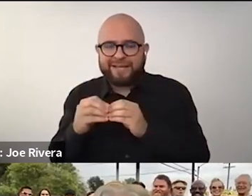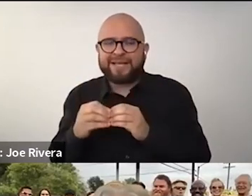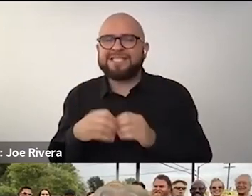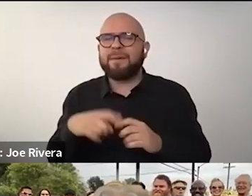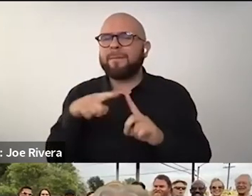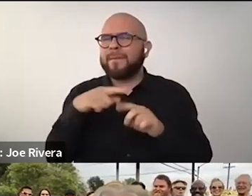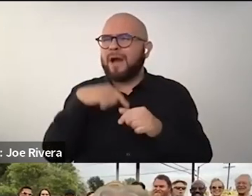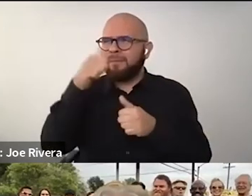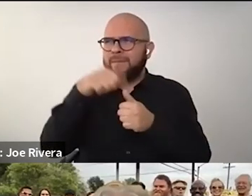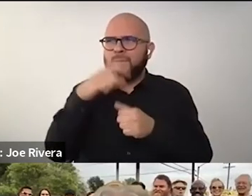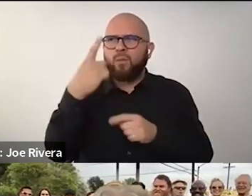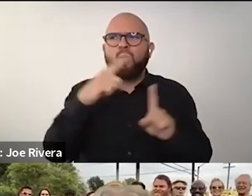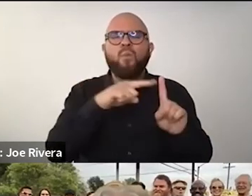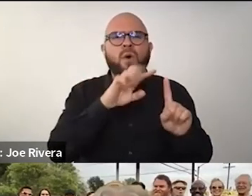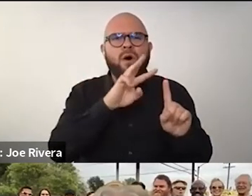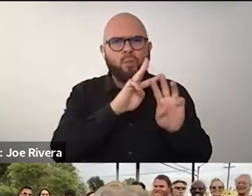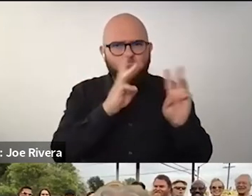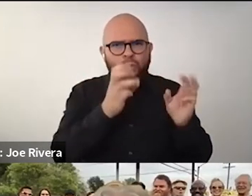the big